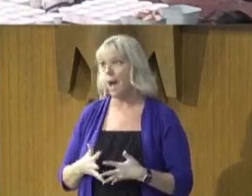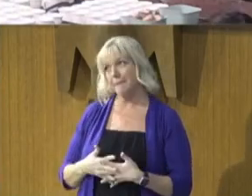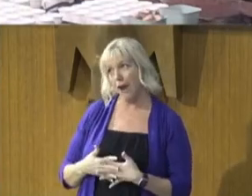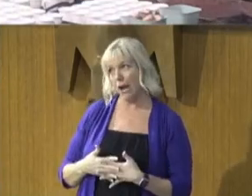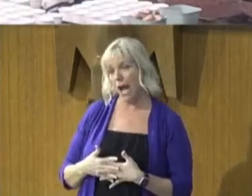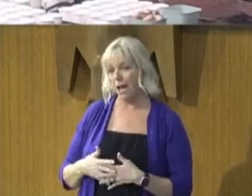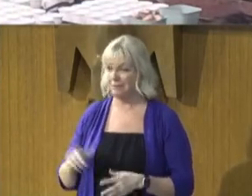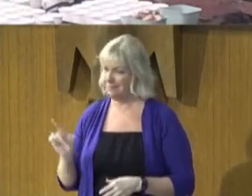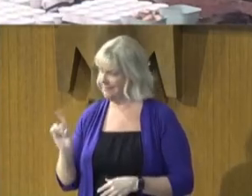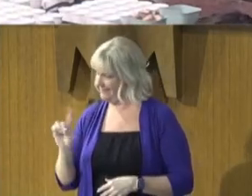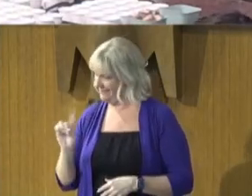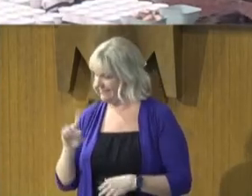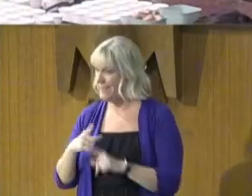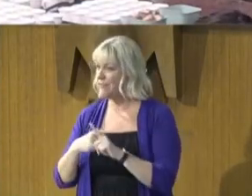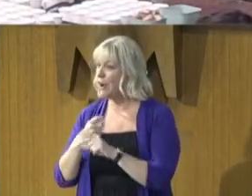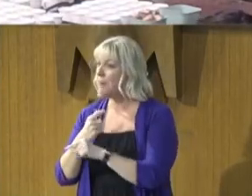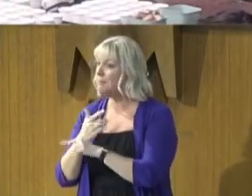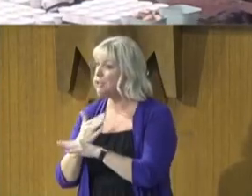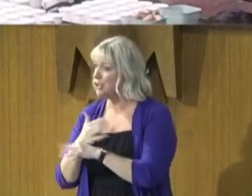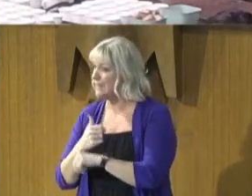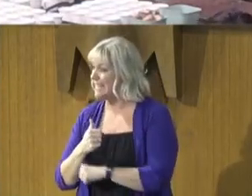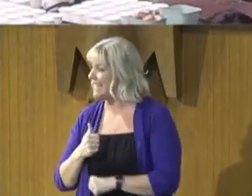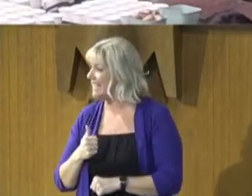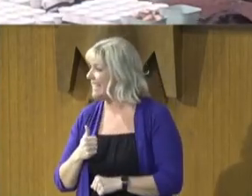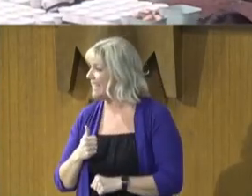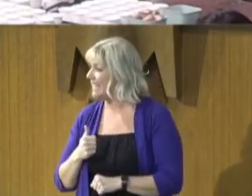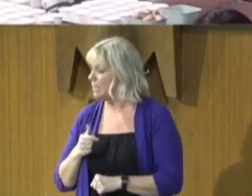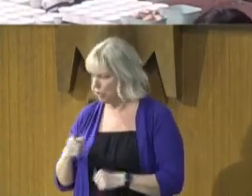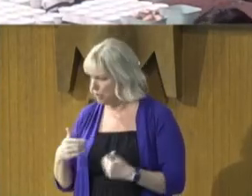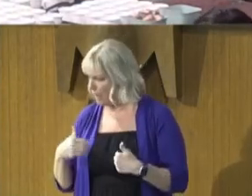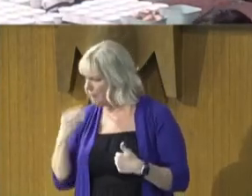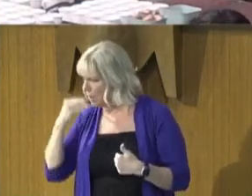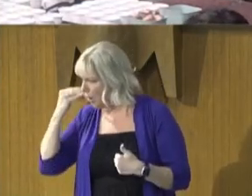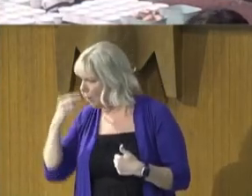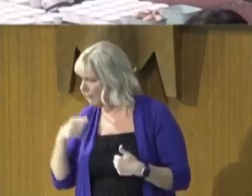The pretzel's from Germany. Does anyone here eat pretzels at home?